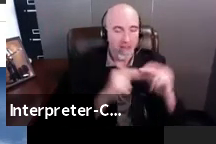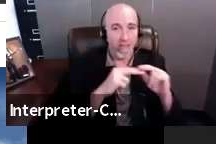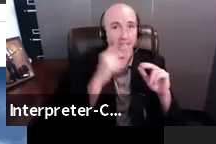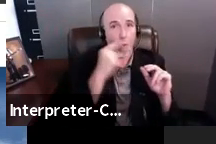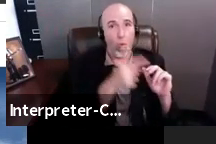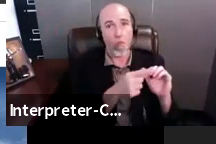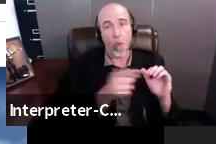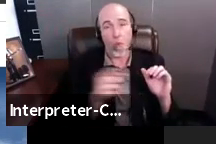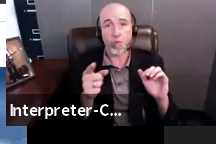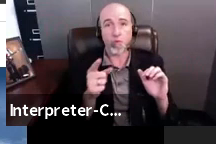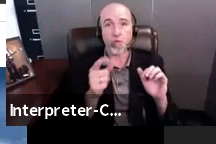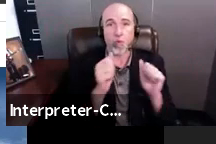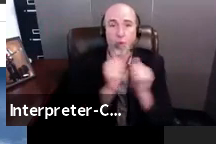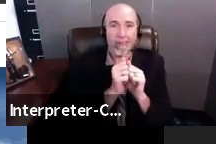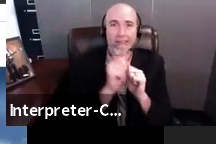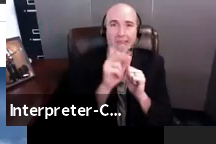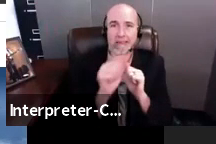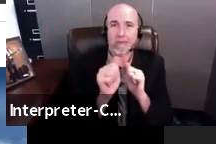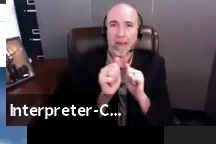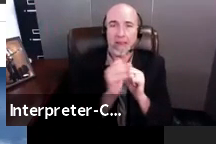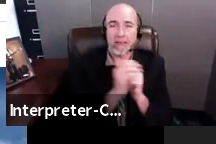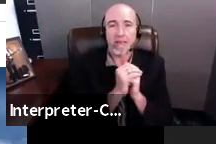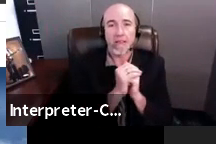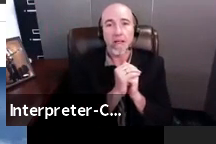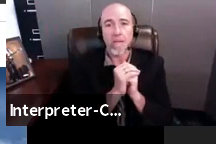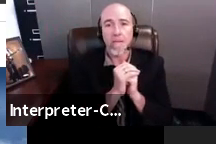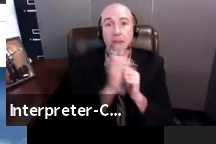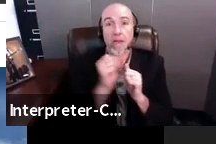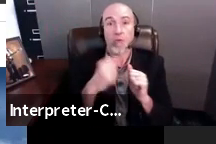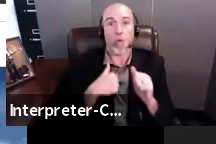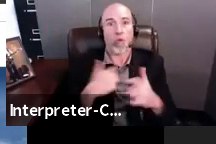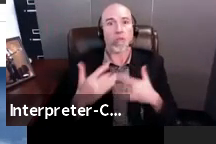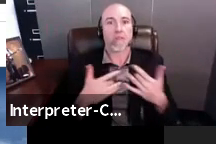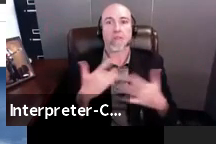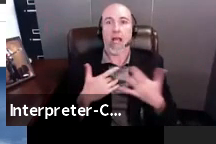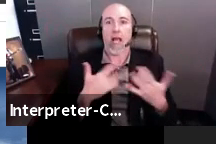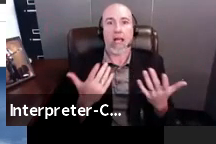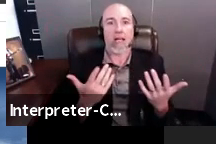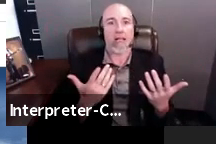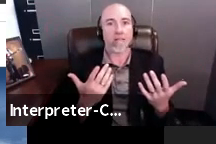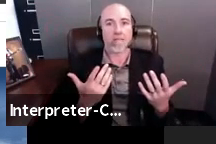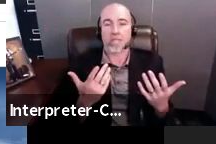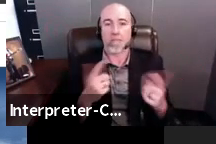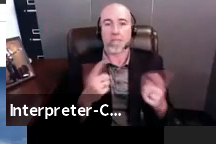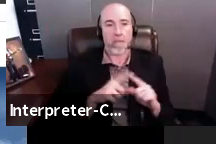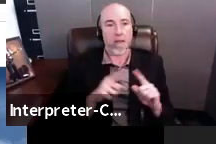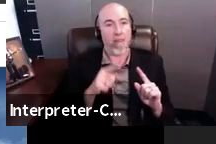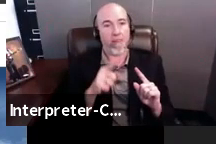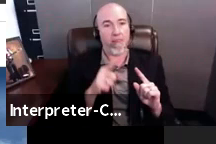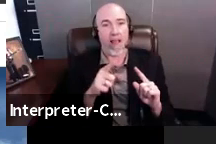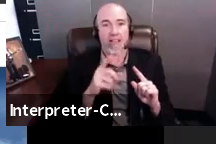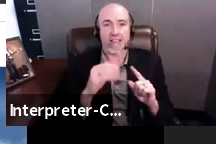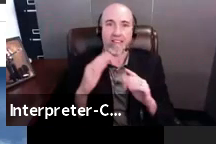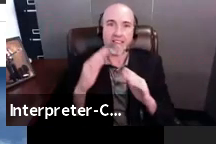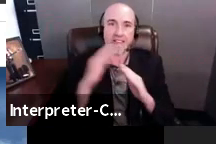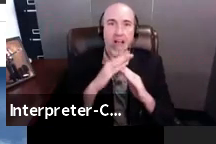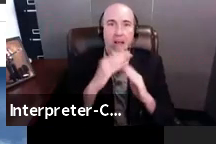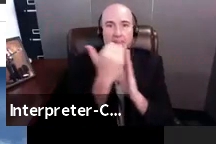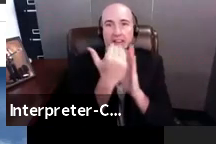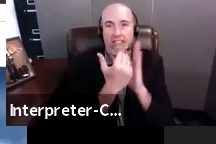those with disabilities. So we're excited about that, that is on the top of the